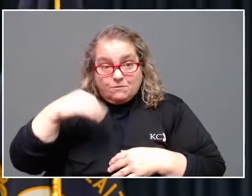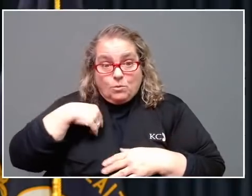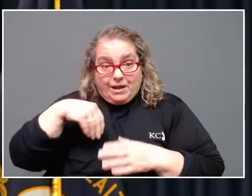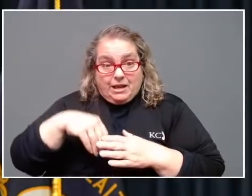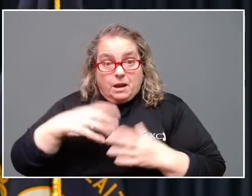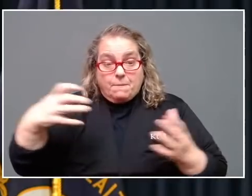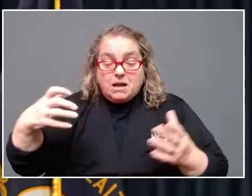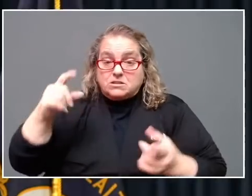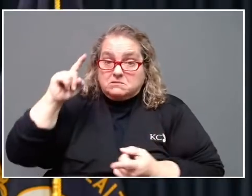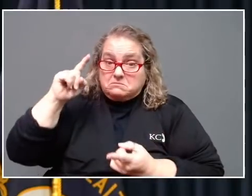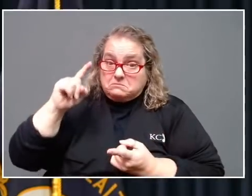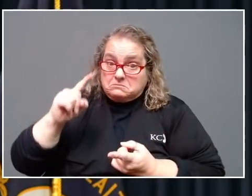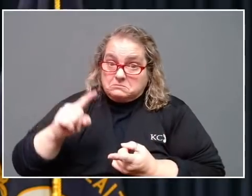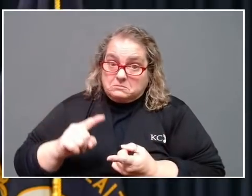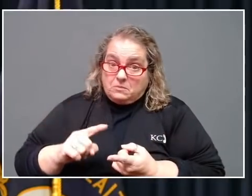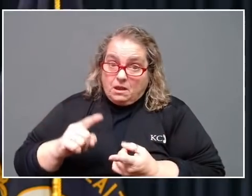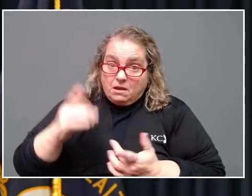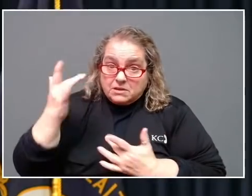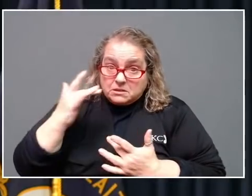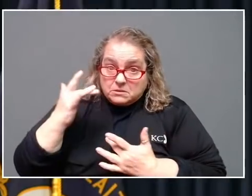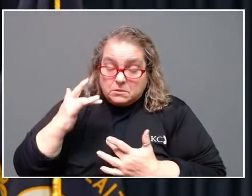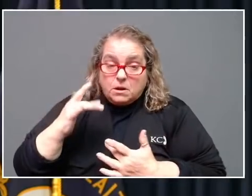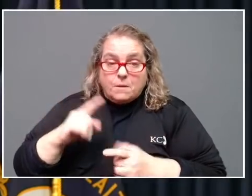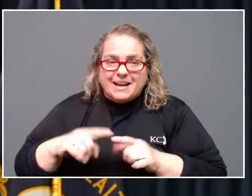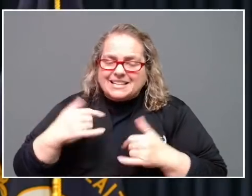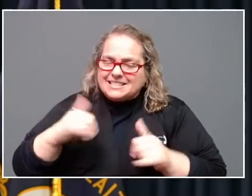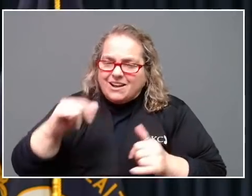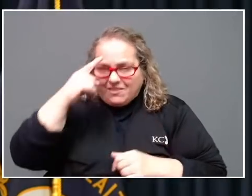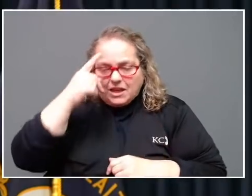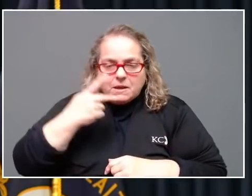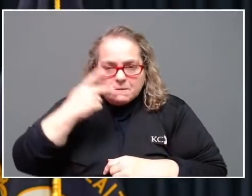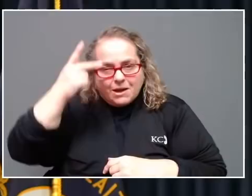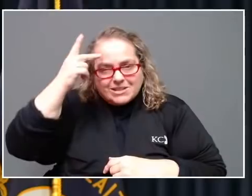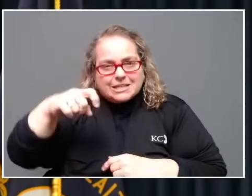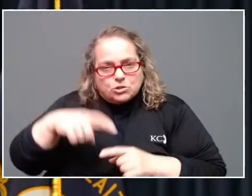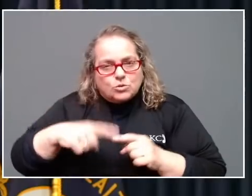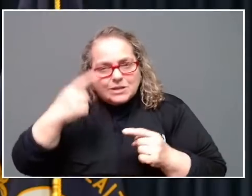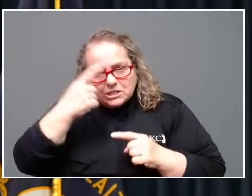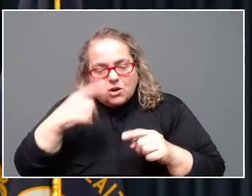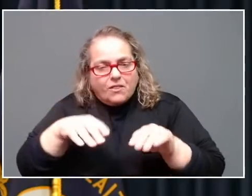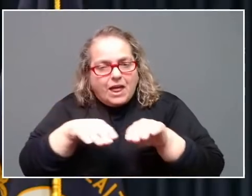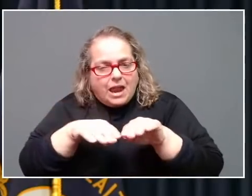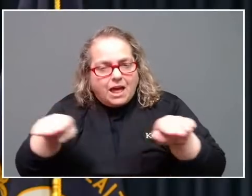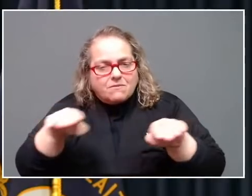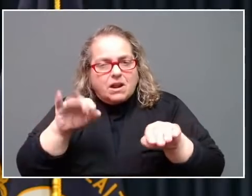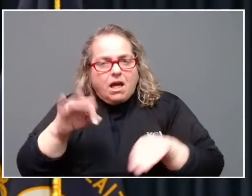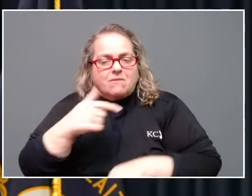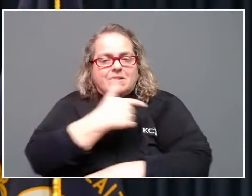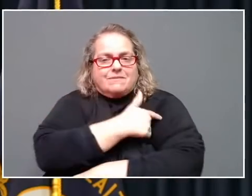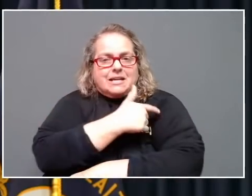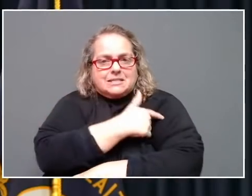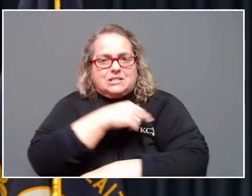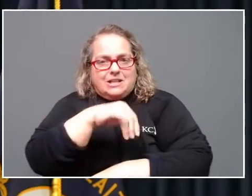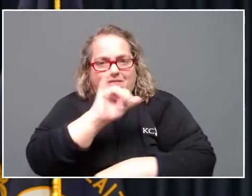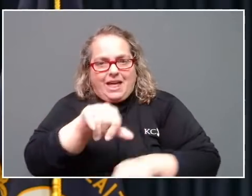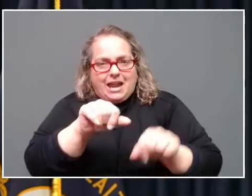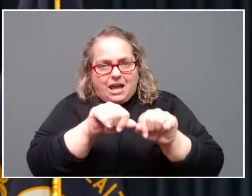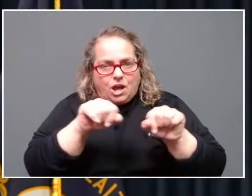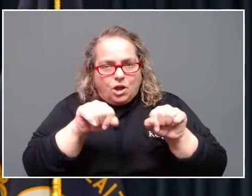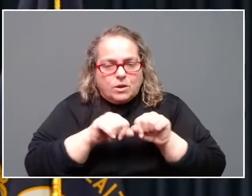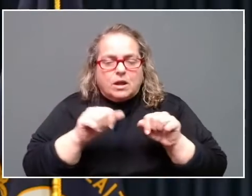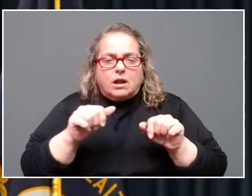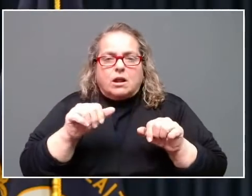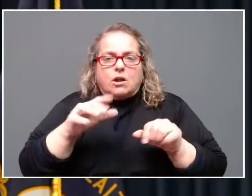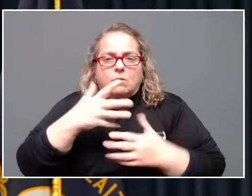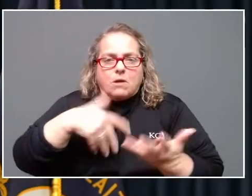better place. But I still think that parents need to consider the level of vaccinations amongst a group that's some